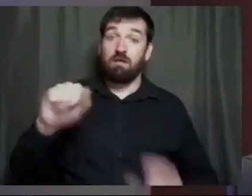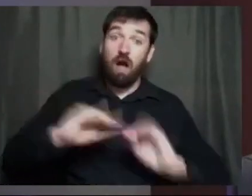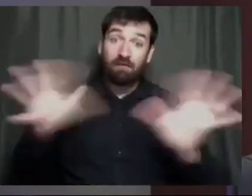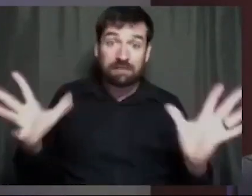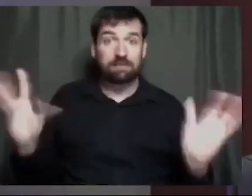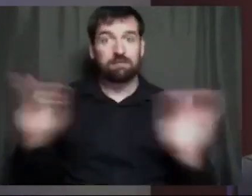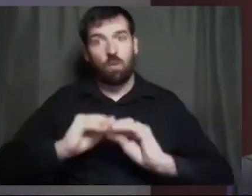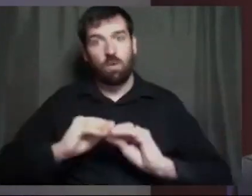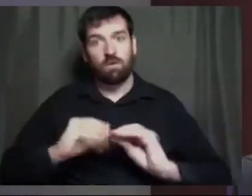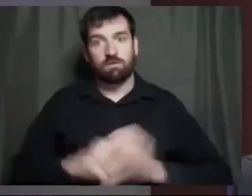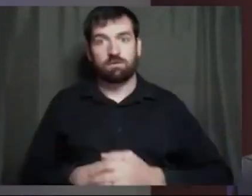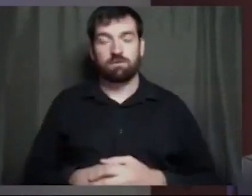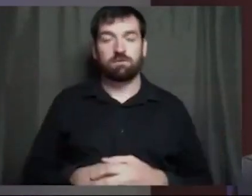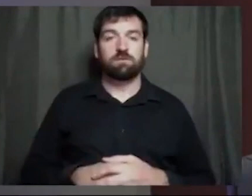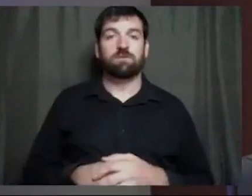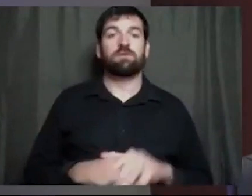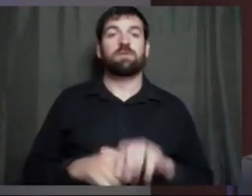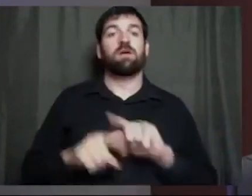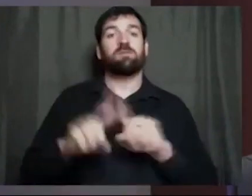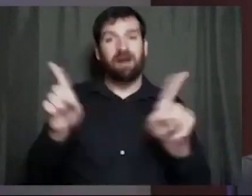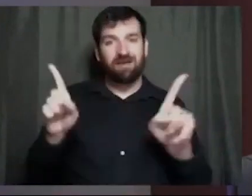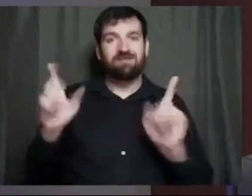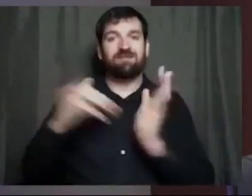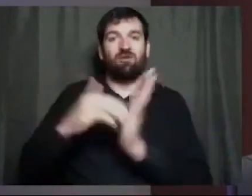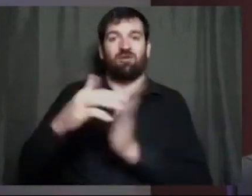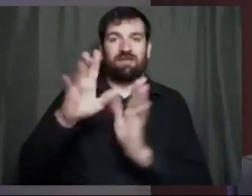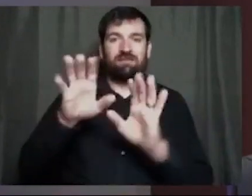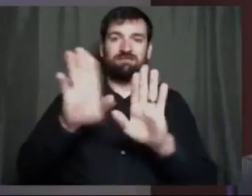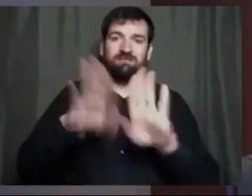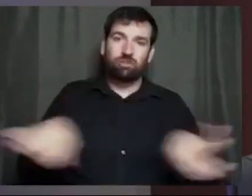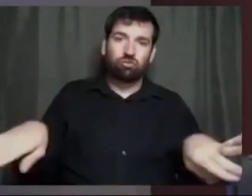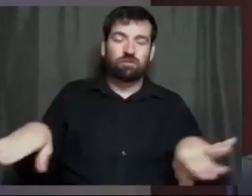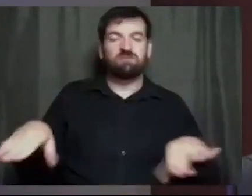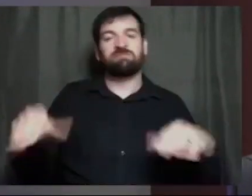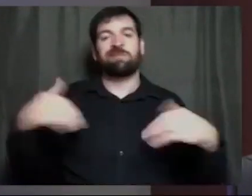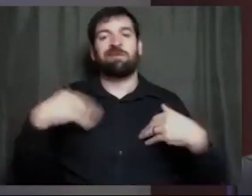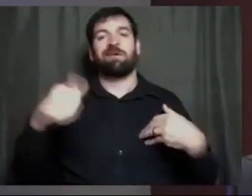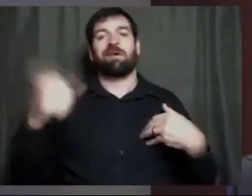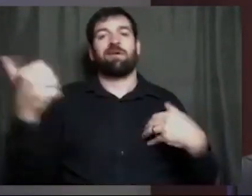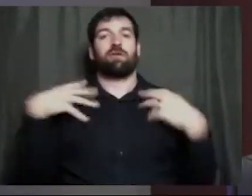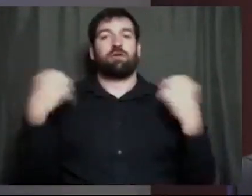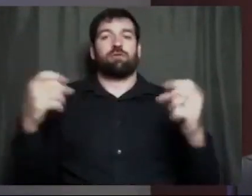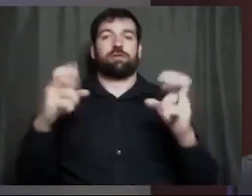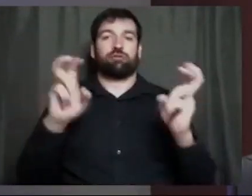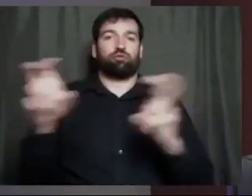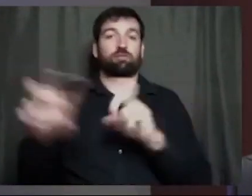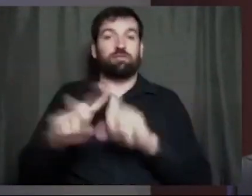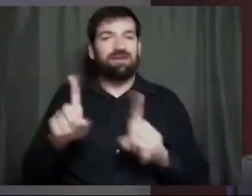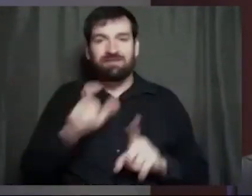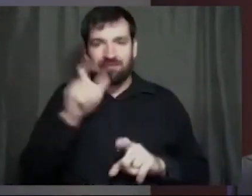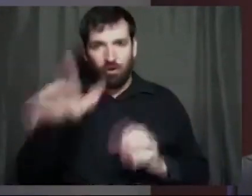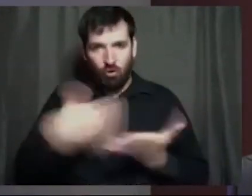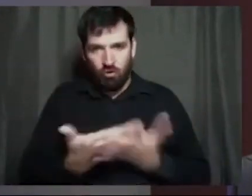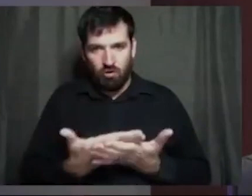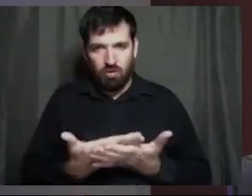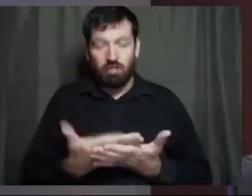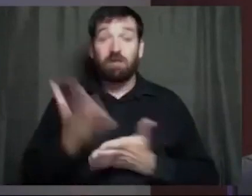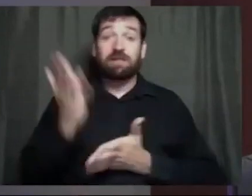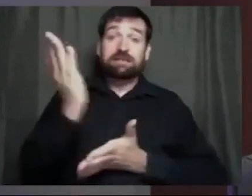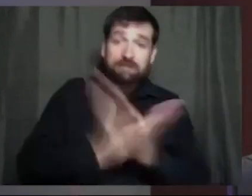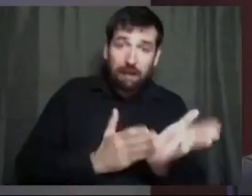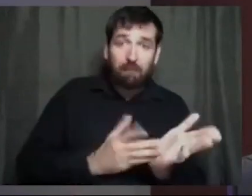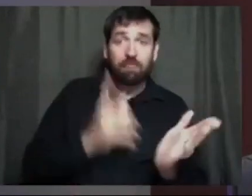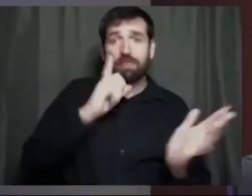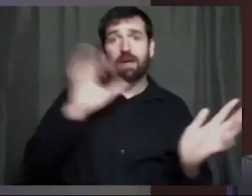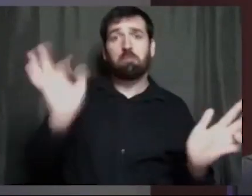But oftentimes it's kids with underlying conditions, but not necessarily. And some underlying conditions that you wouldn't think of would make